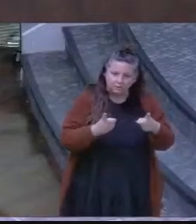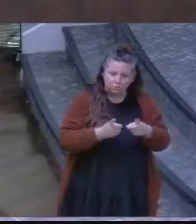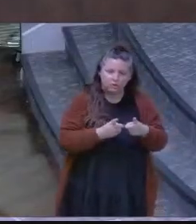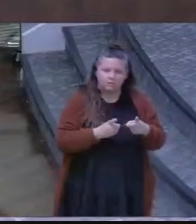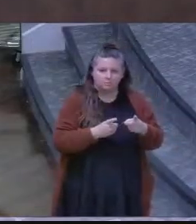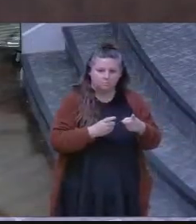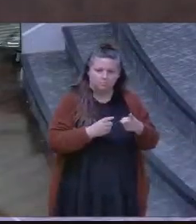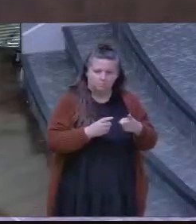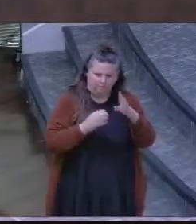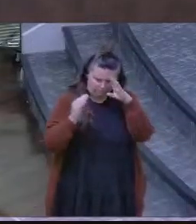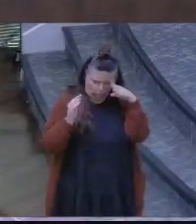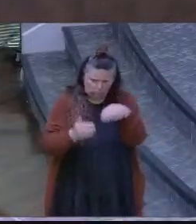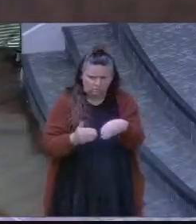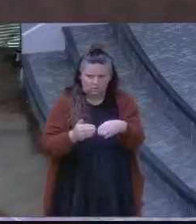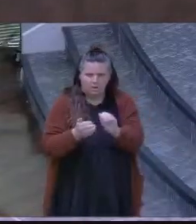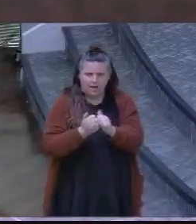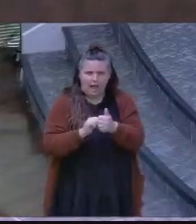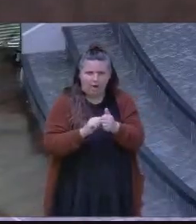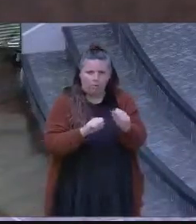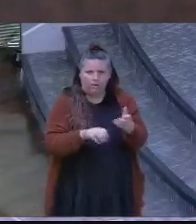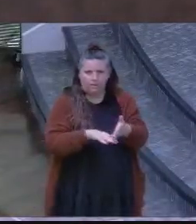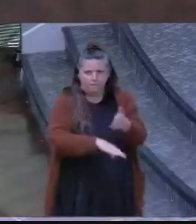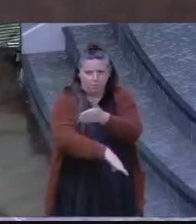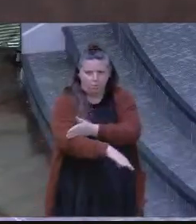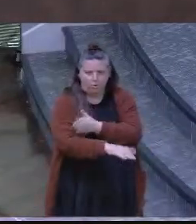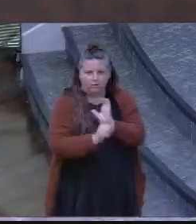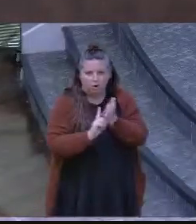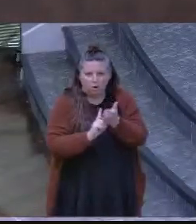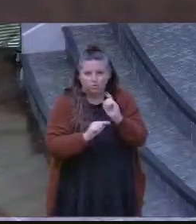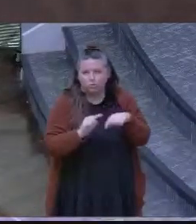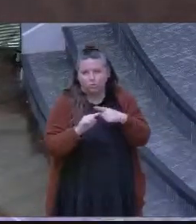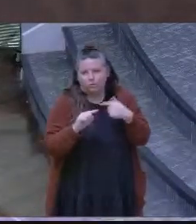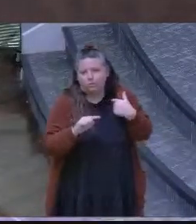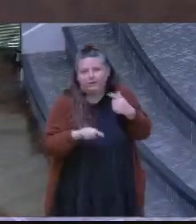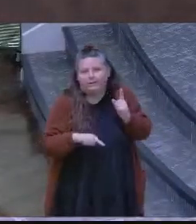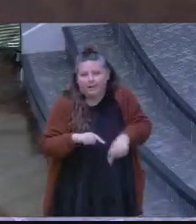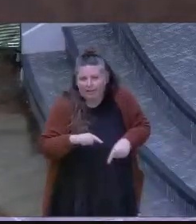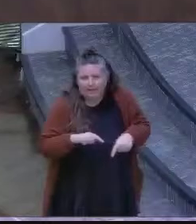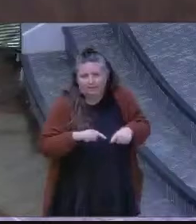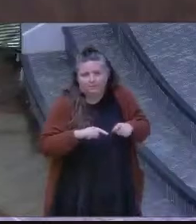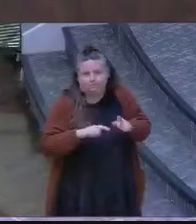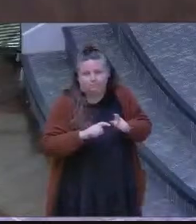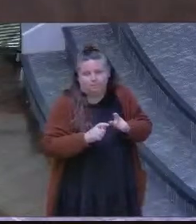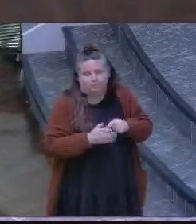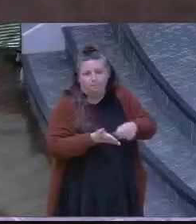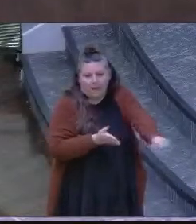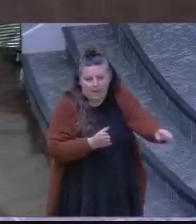better, sometimes even when we can't add more money. So.